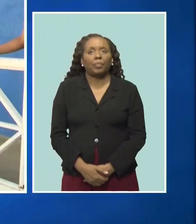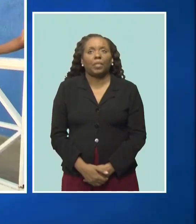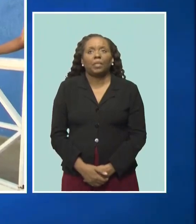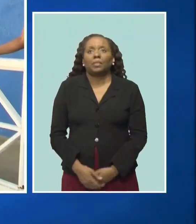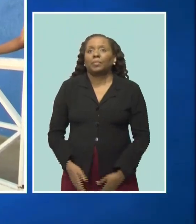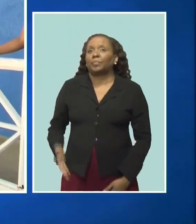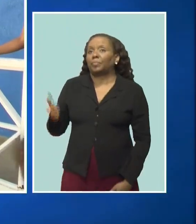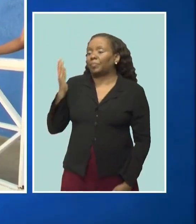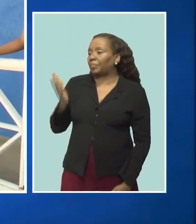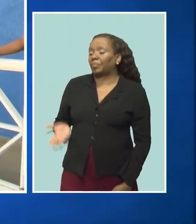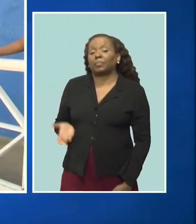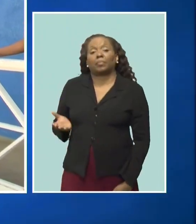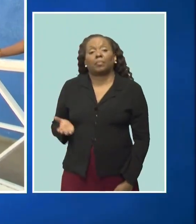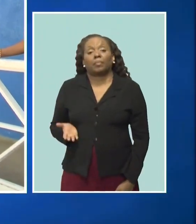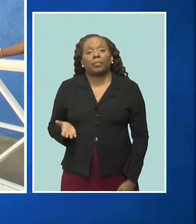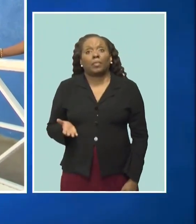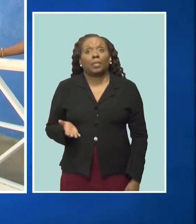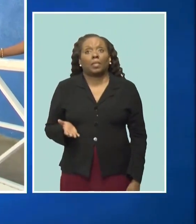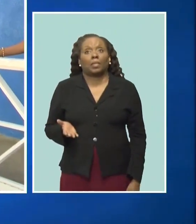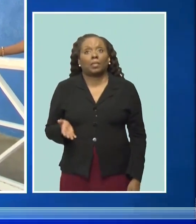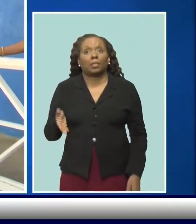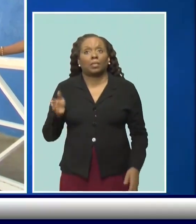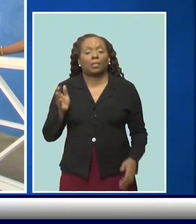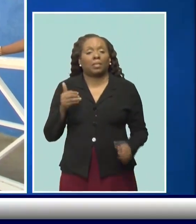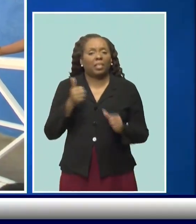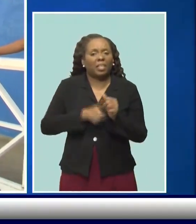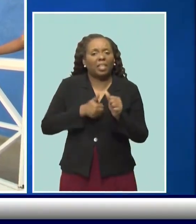Every child has value.